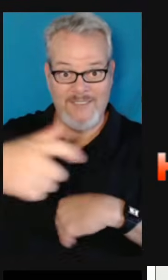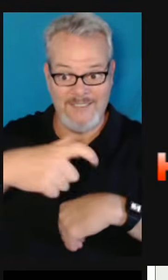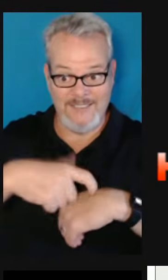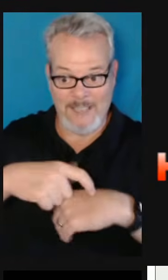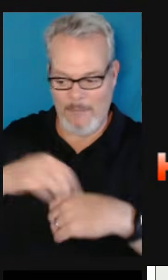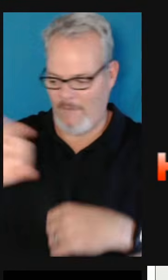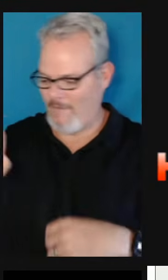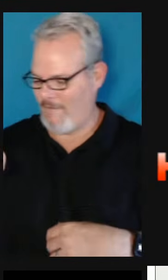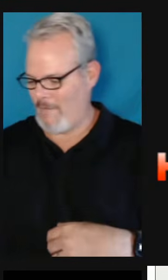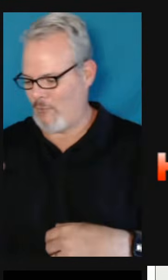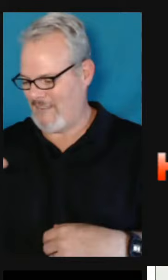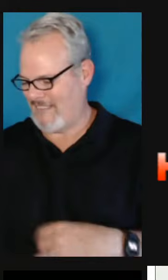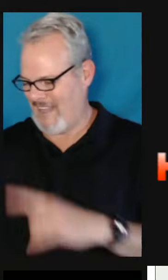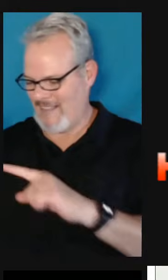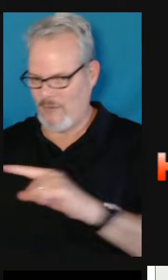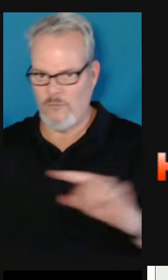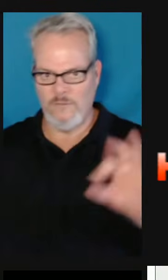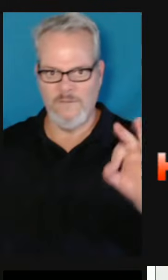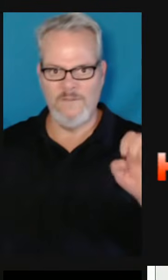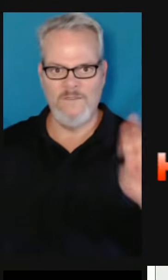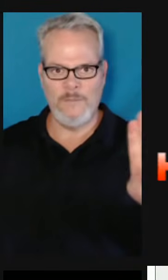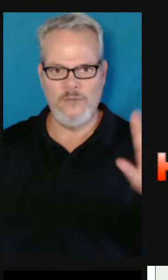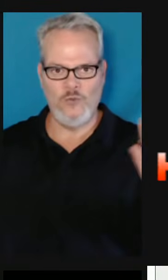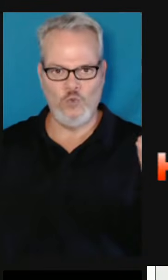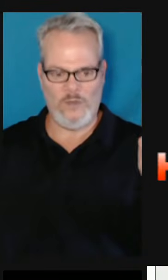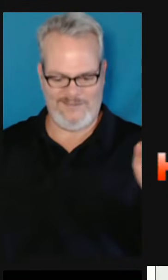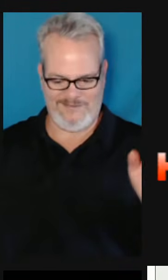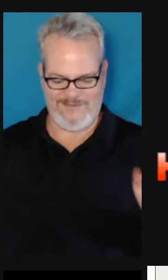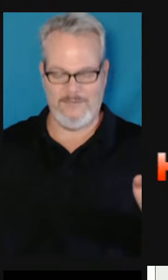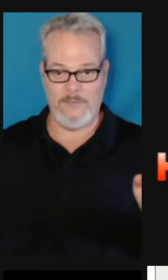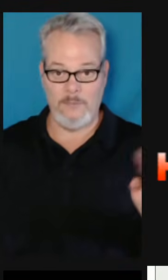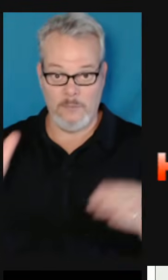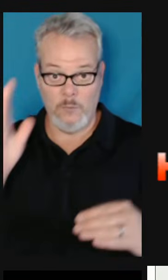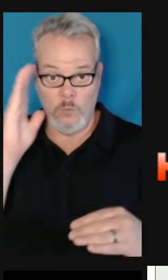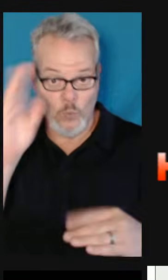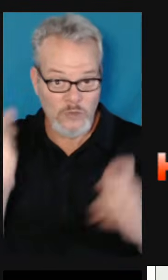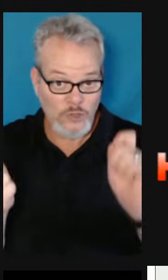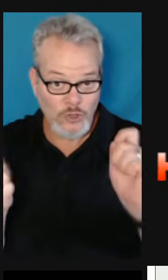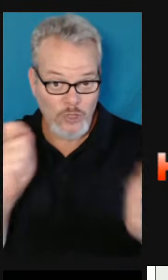20th, based on current rates, subject to change in the future.